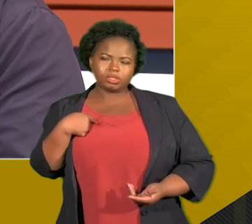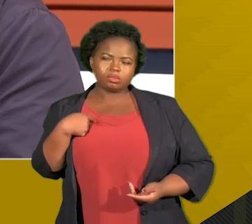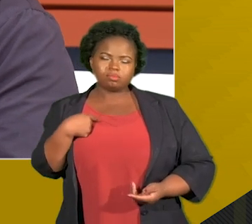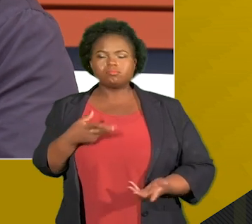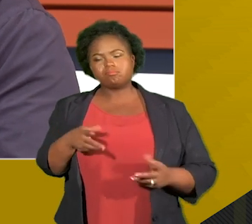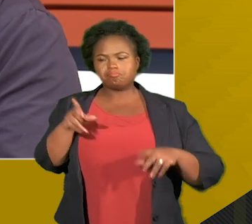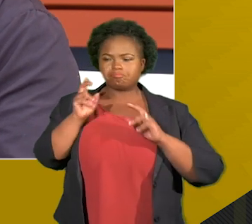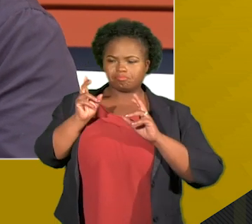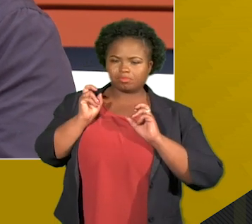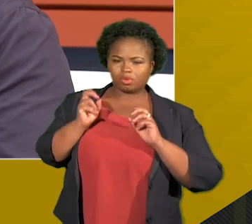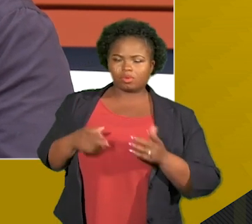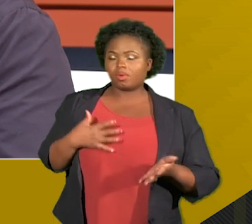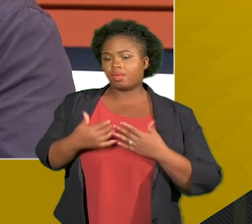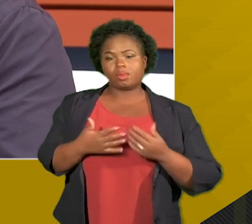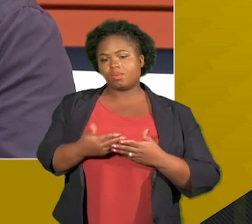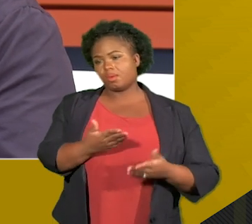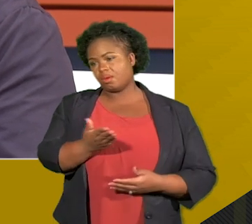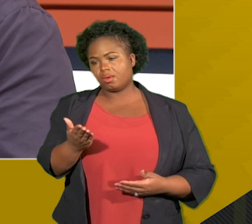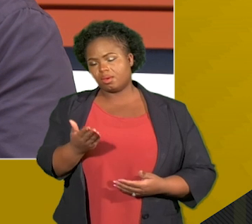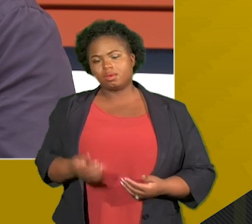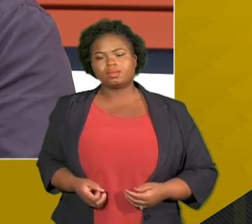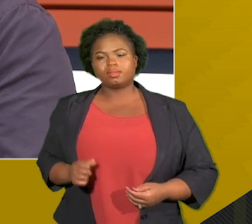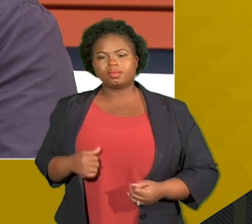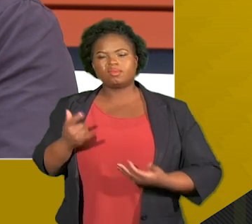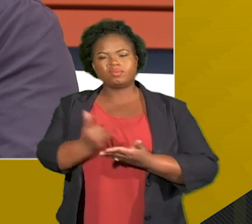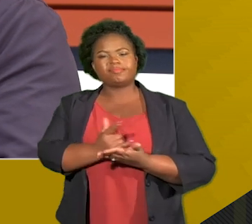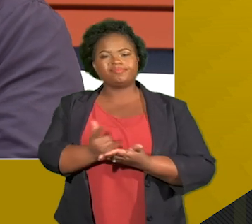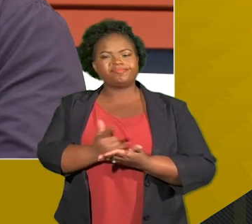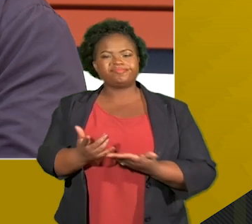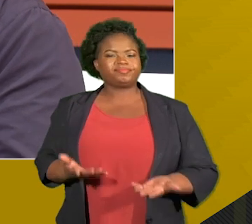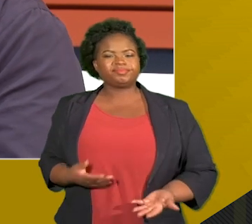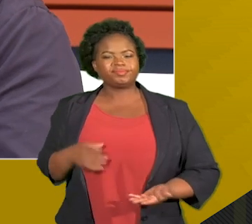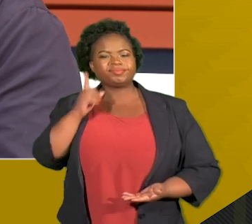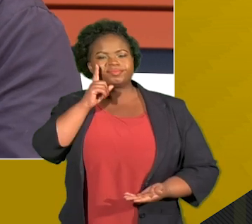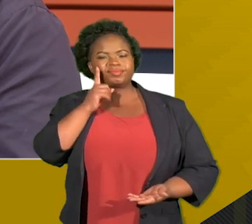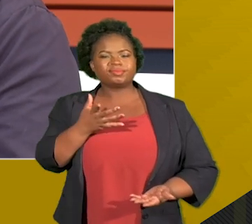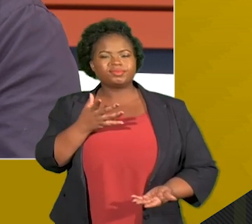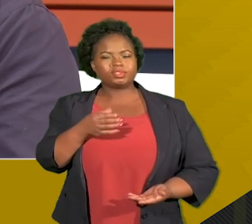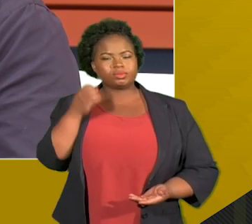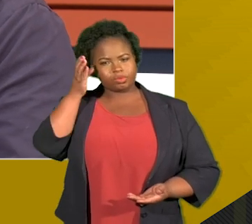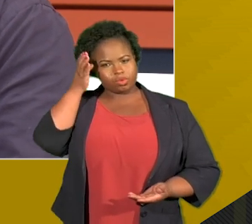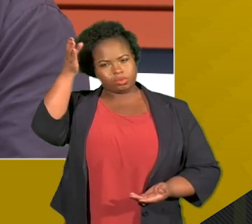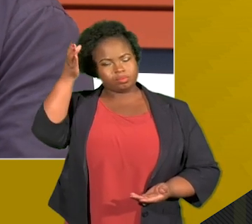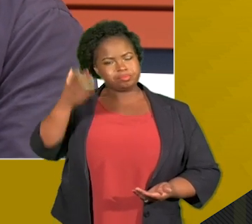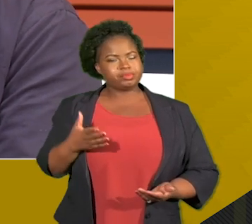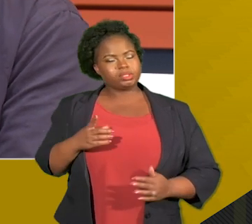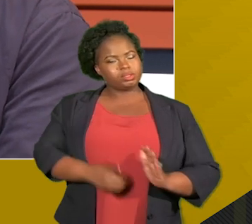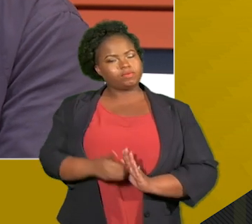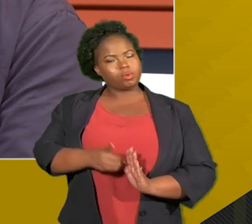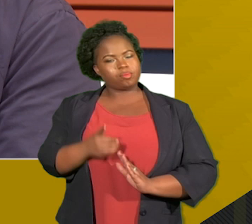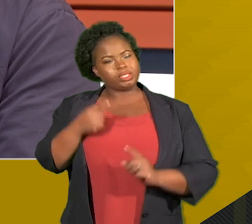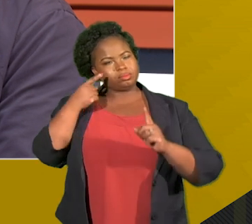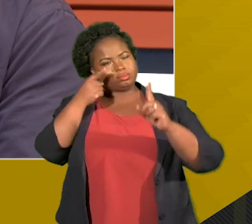I would be invited into their studio or wherever that they work, and then we'd have a conversation about their conceptual development, what they want